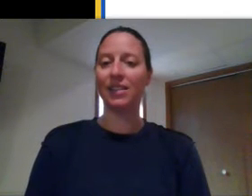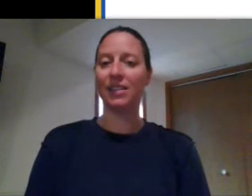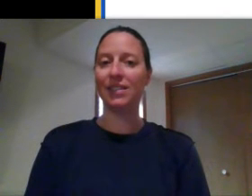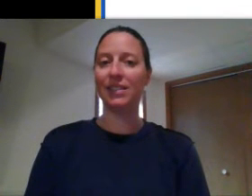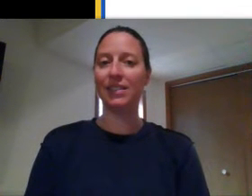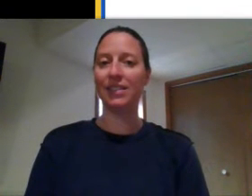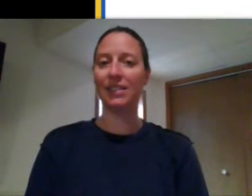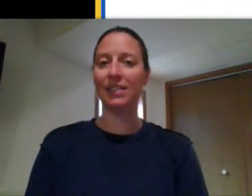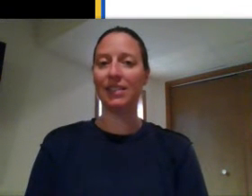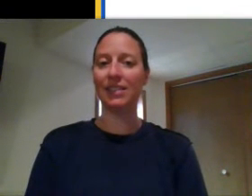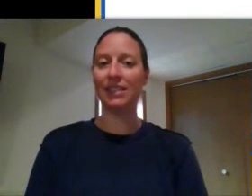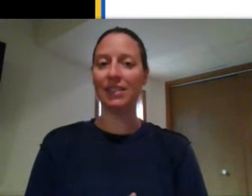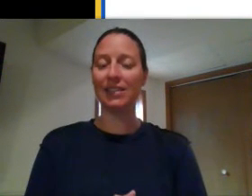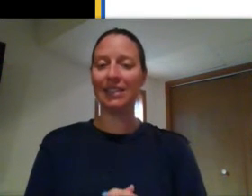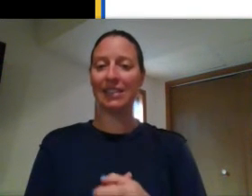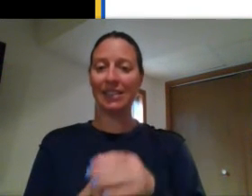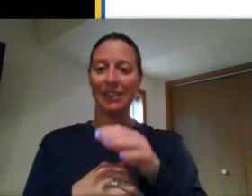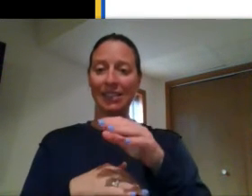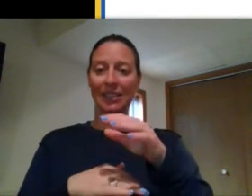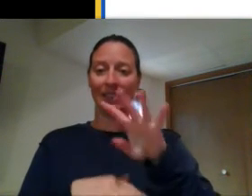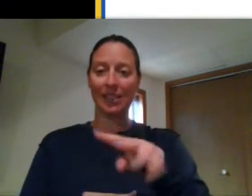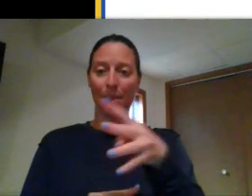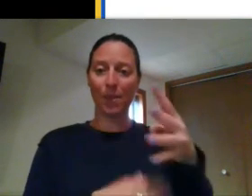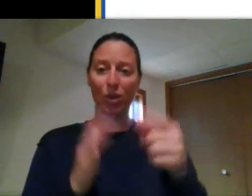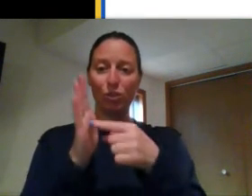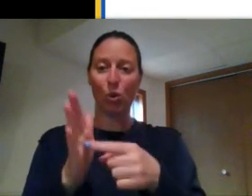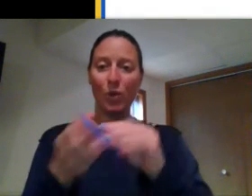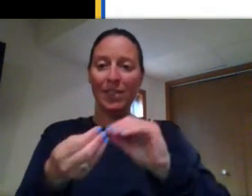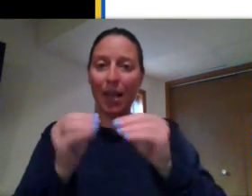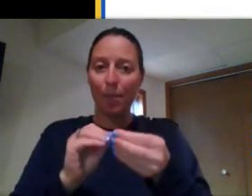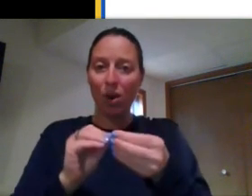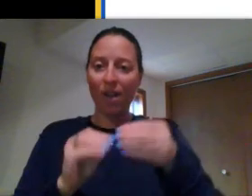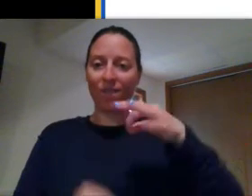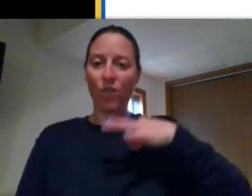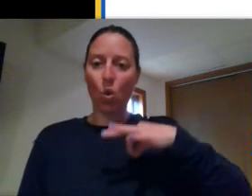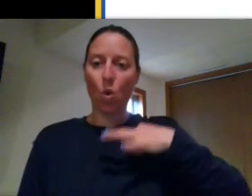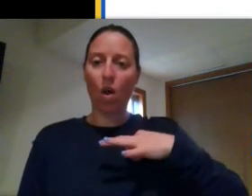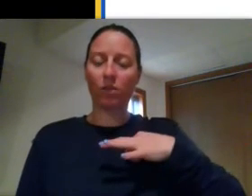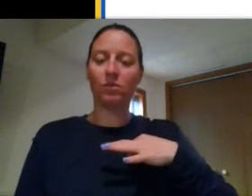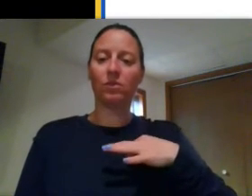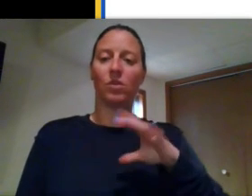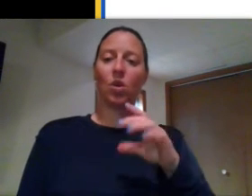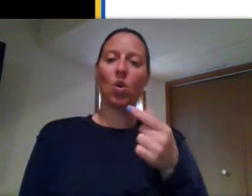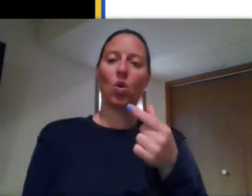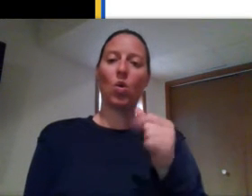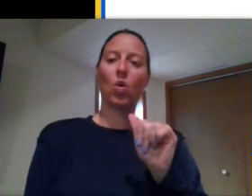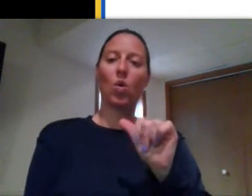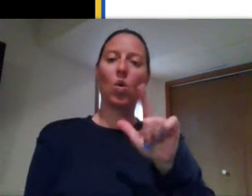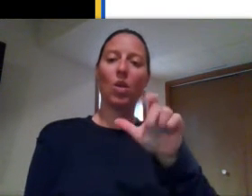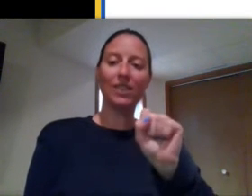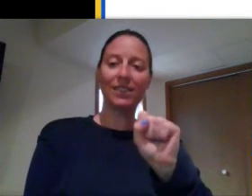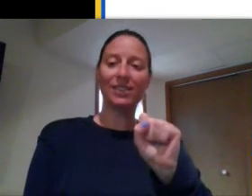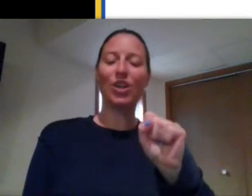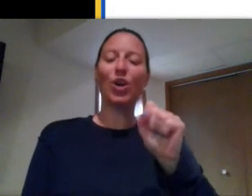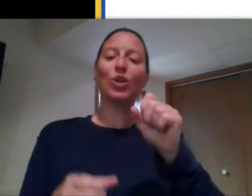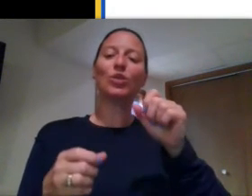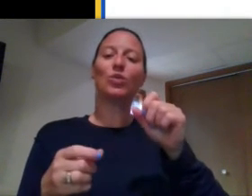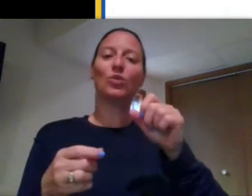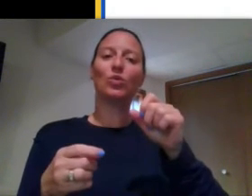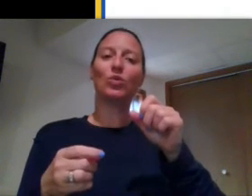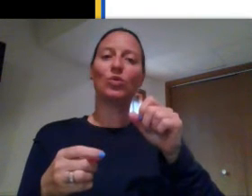695. The table shows the number of goals scored by the Florida Panthers National Hockey League team in the